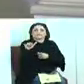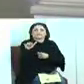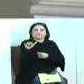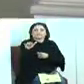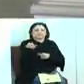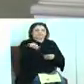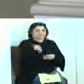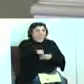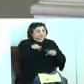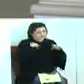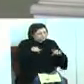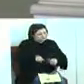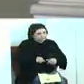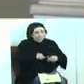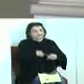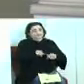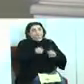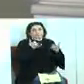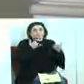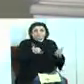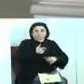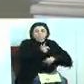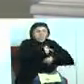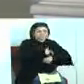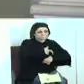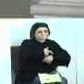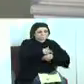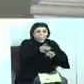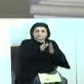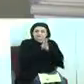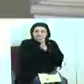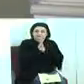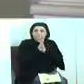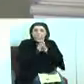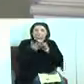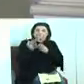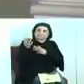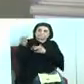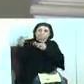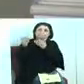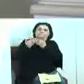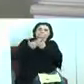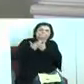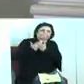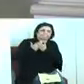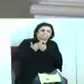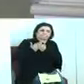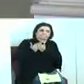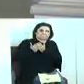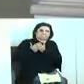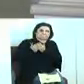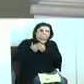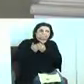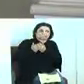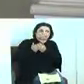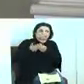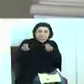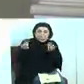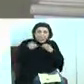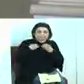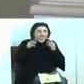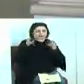this time, O God, we ask that you would draw us close to you. Give us listening